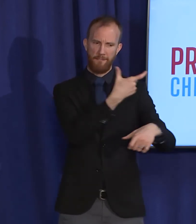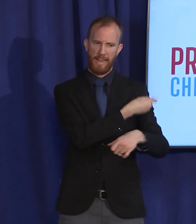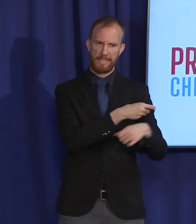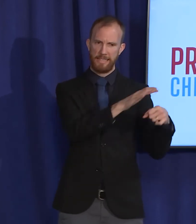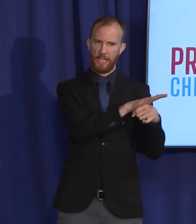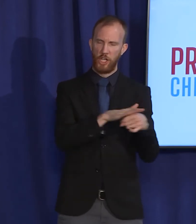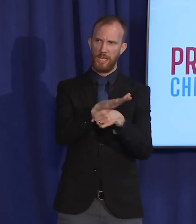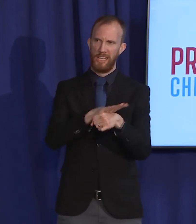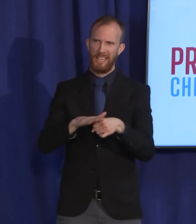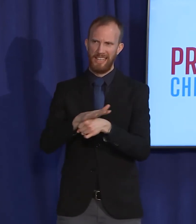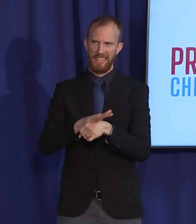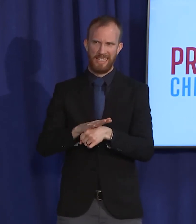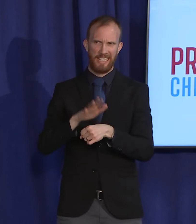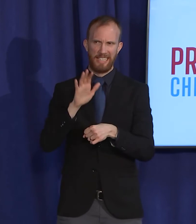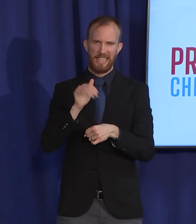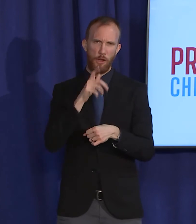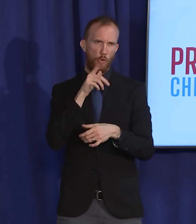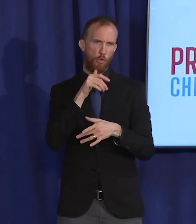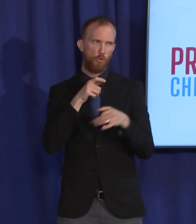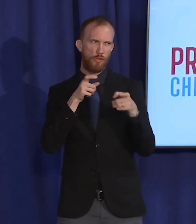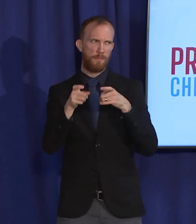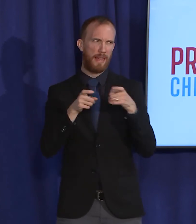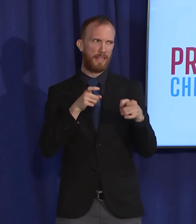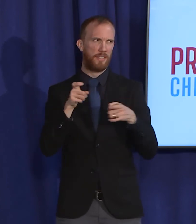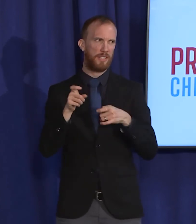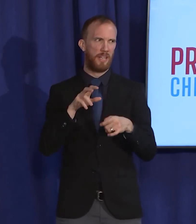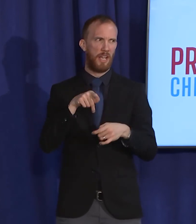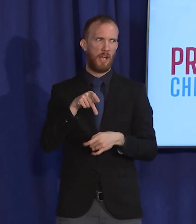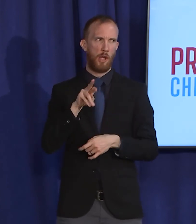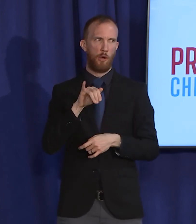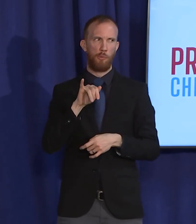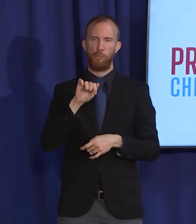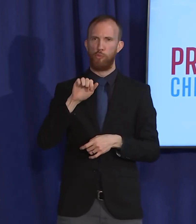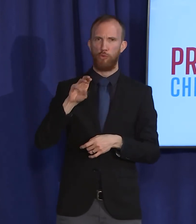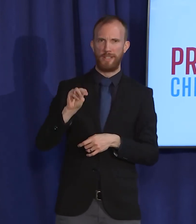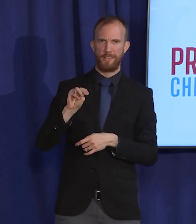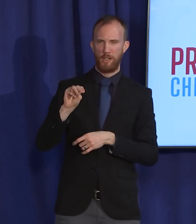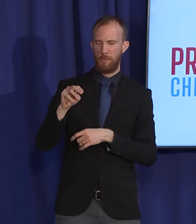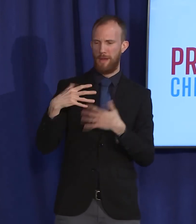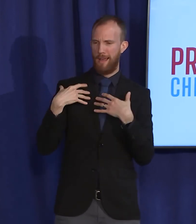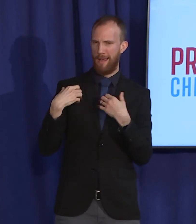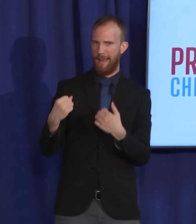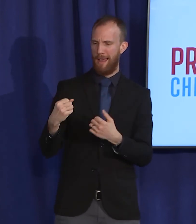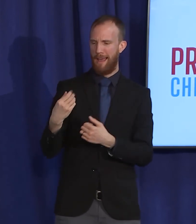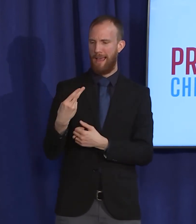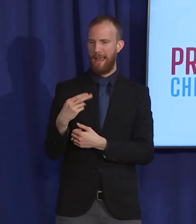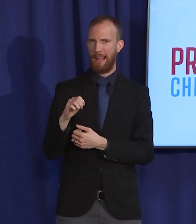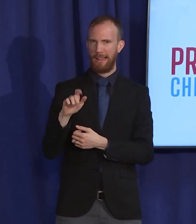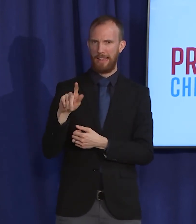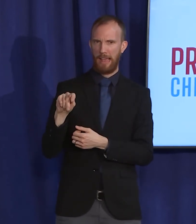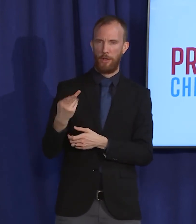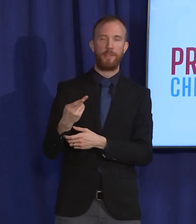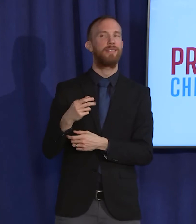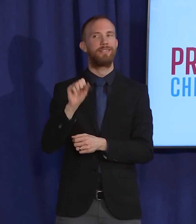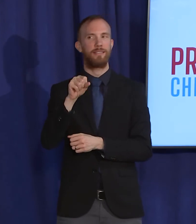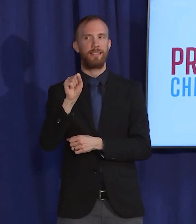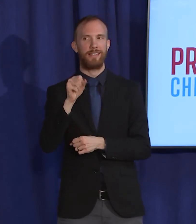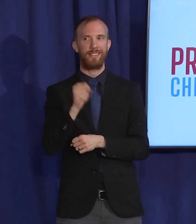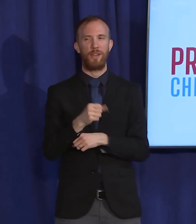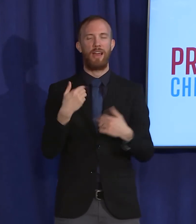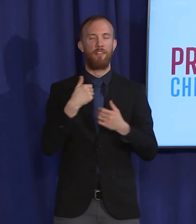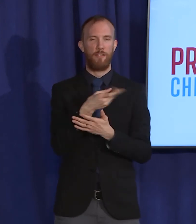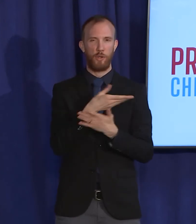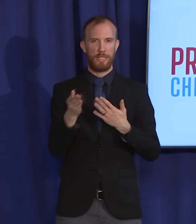February to be the vaccine. Yeah, so a couple things are happening. So yes, Prism Health is one of our contractors. They will